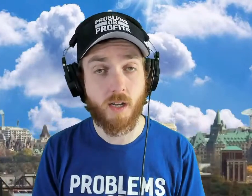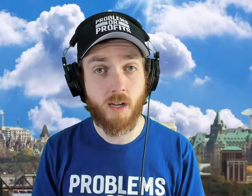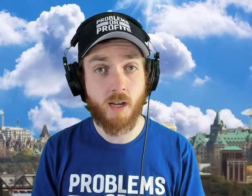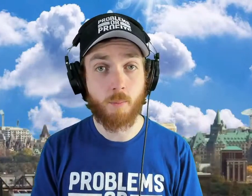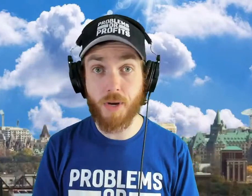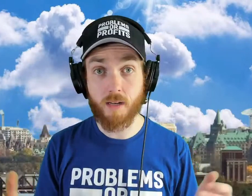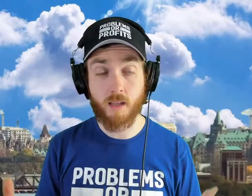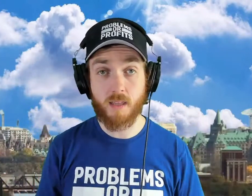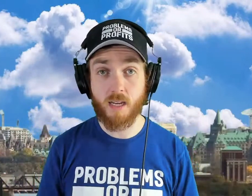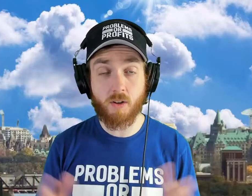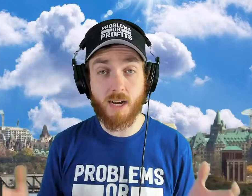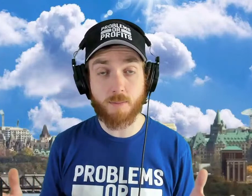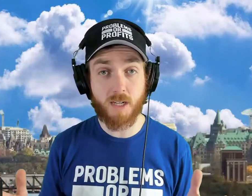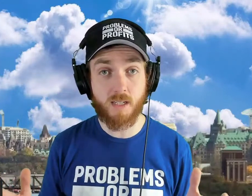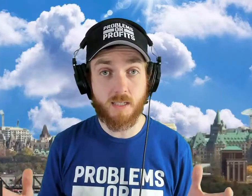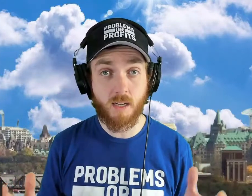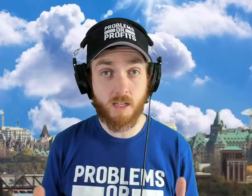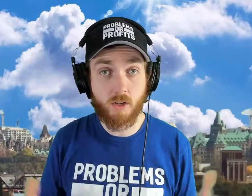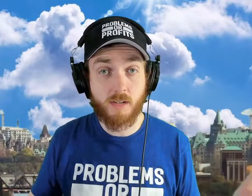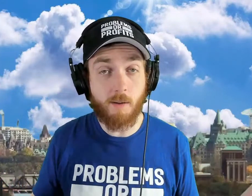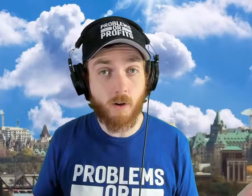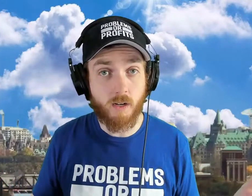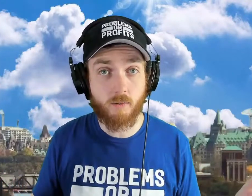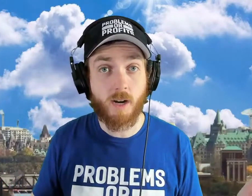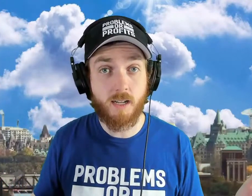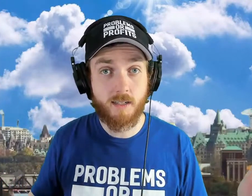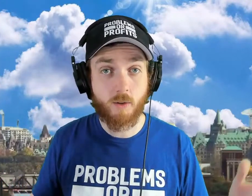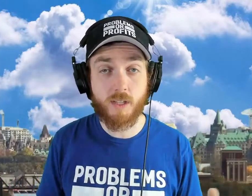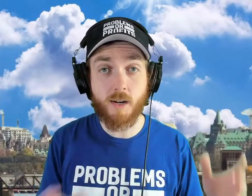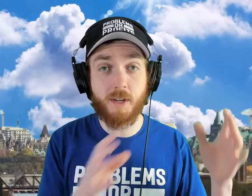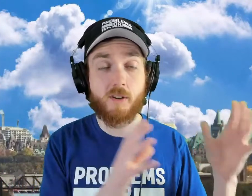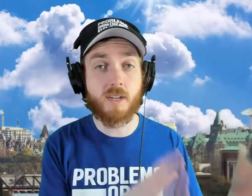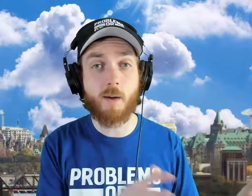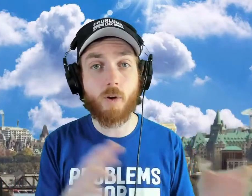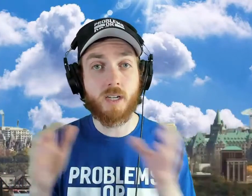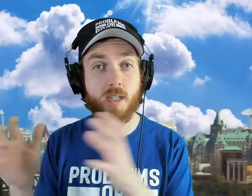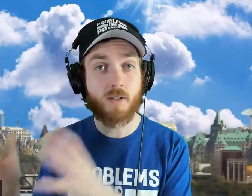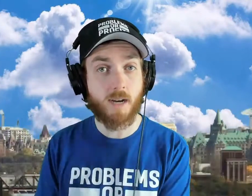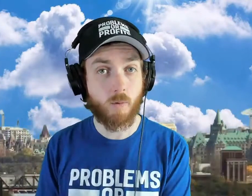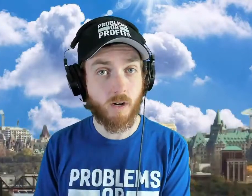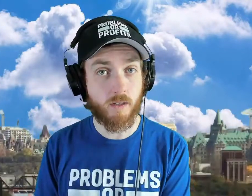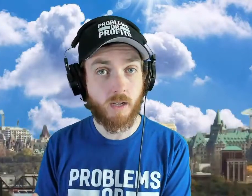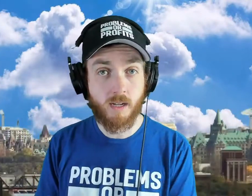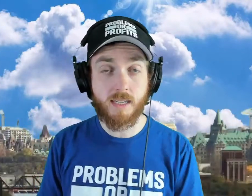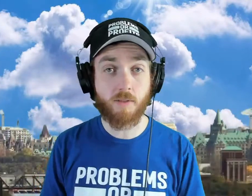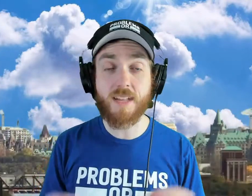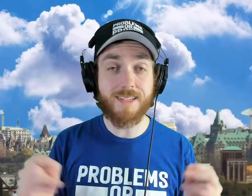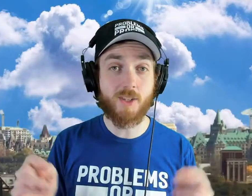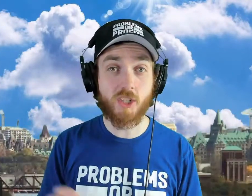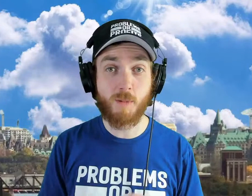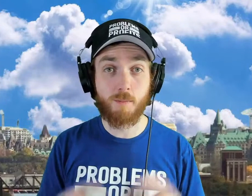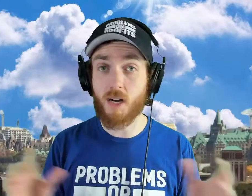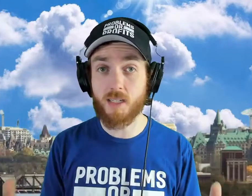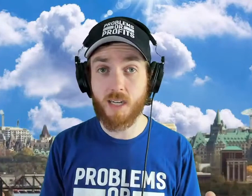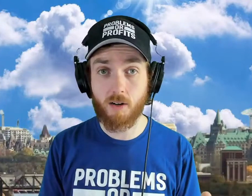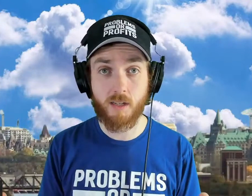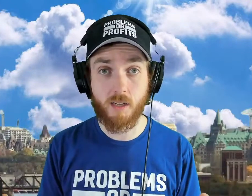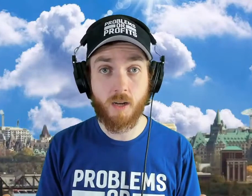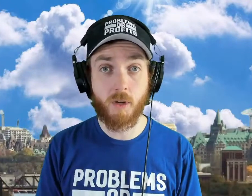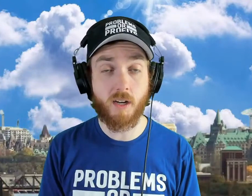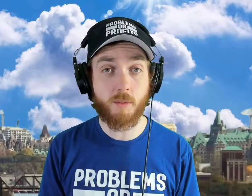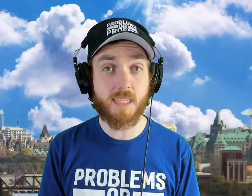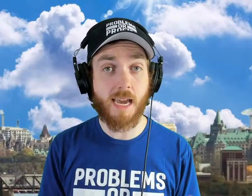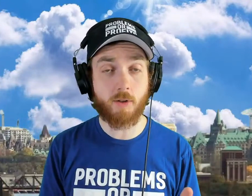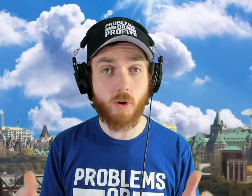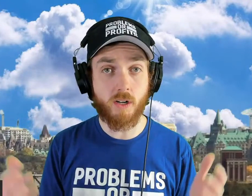one. But the other aspect is your network, right? So we talk about your network is your net worth. Now, that doesn't just mean monetarily,